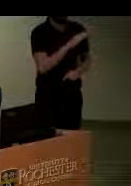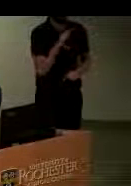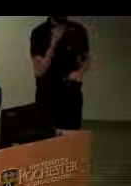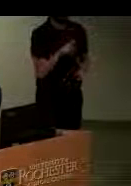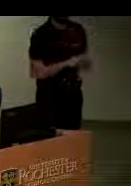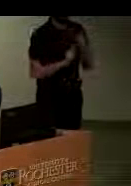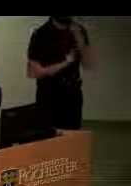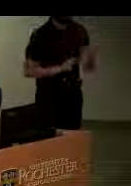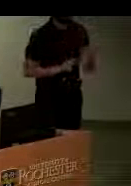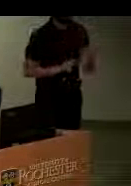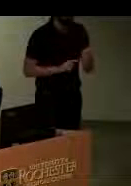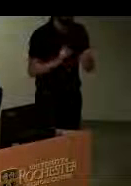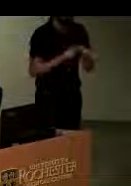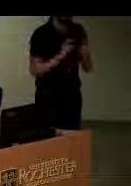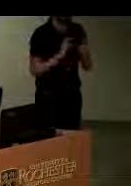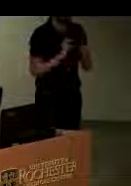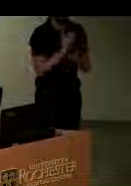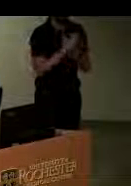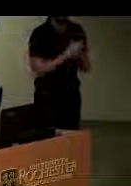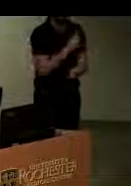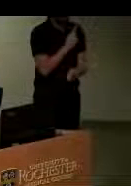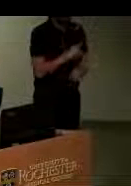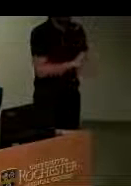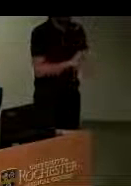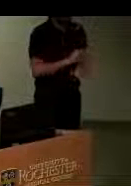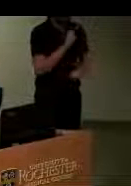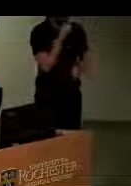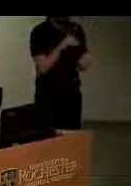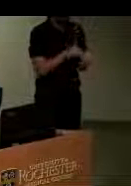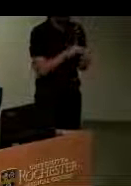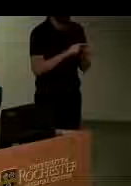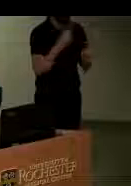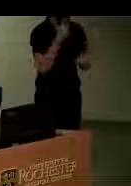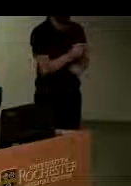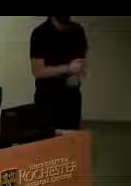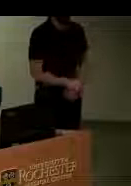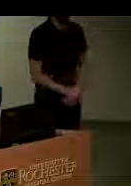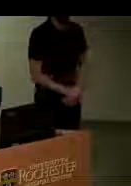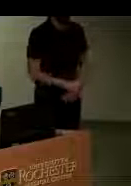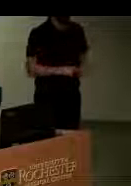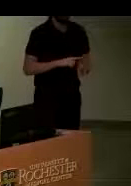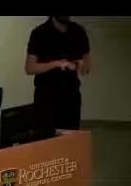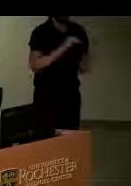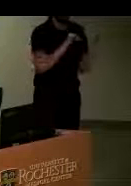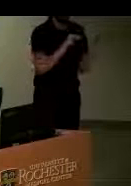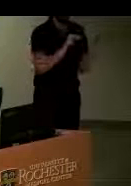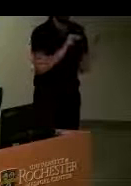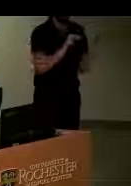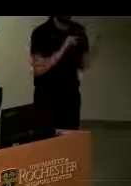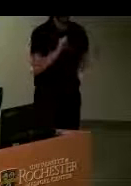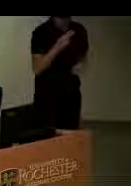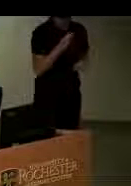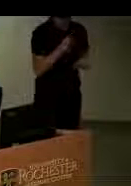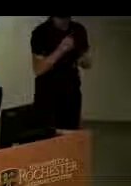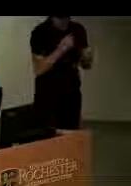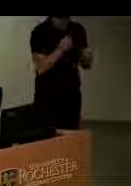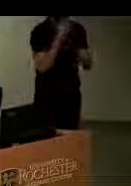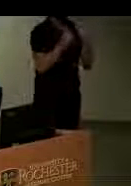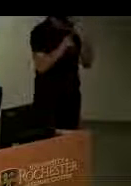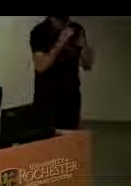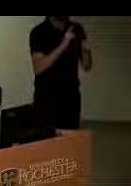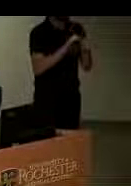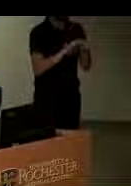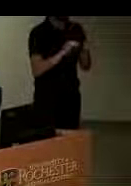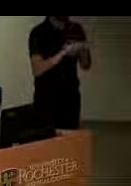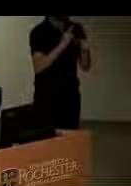you. But I hope some patients actually get a real doctor when they come to see you. And she walked out. She told me stories like this